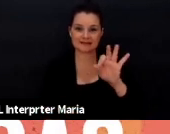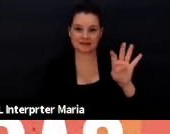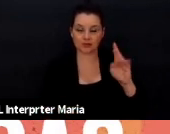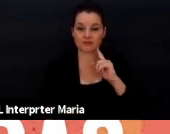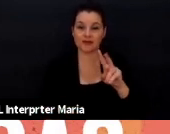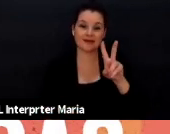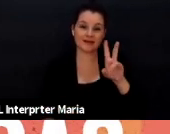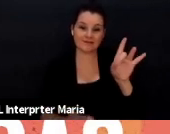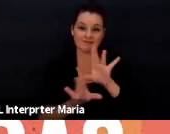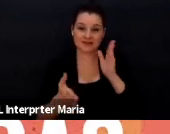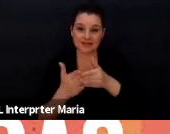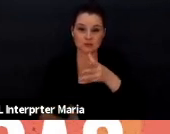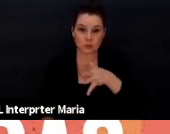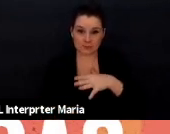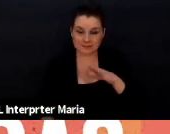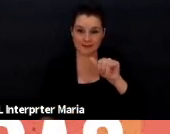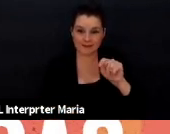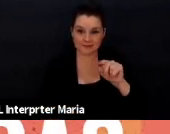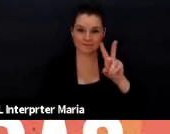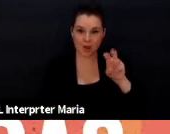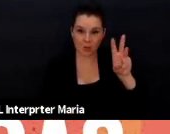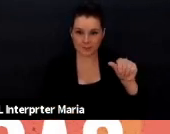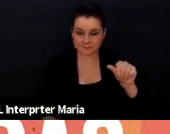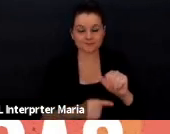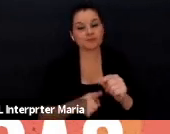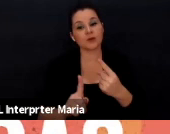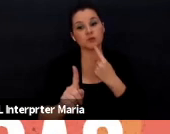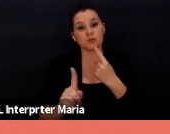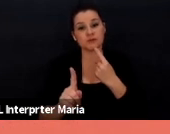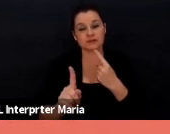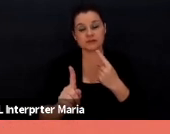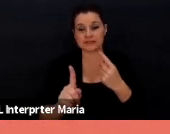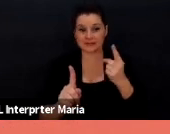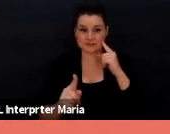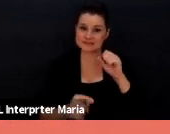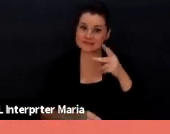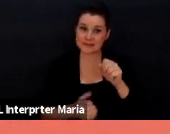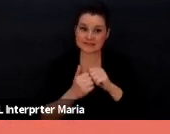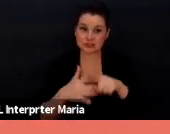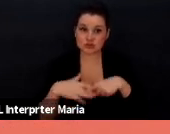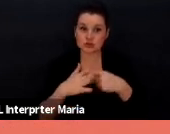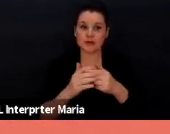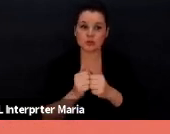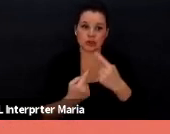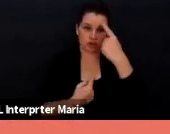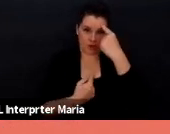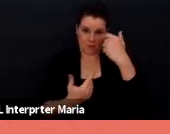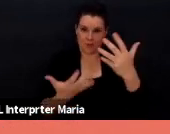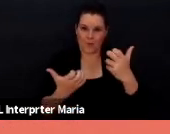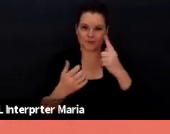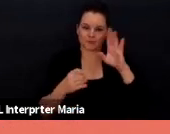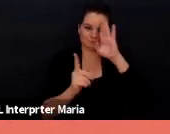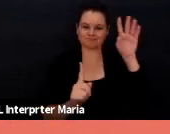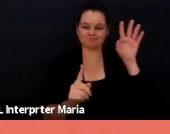Act. But again, thank you all for coming to this space. Just to get us started, we thought we'd like to center us